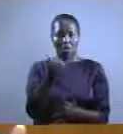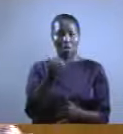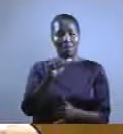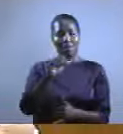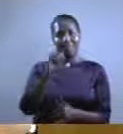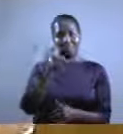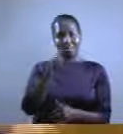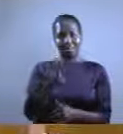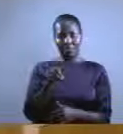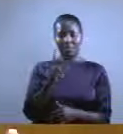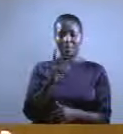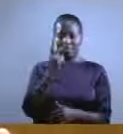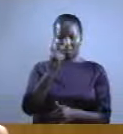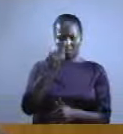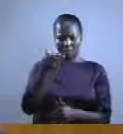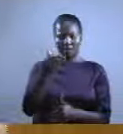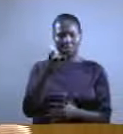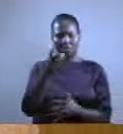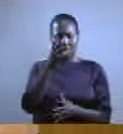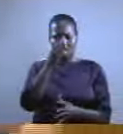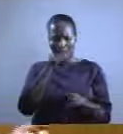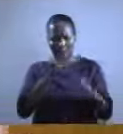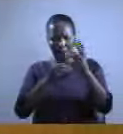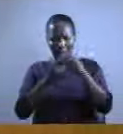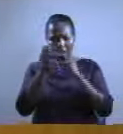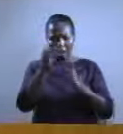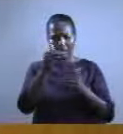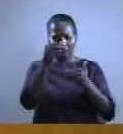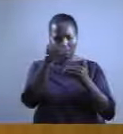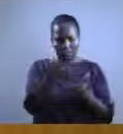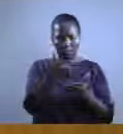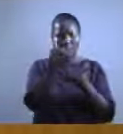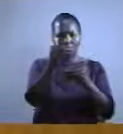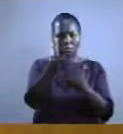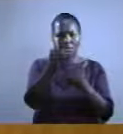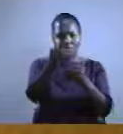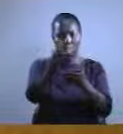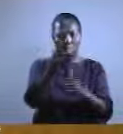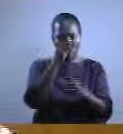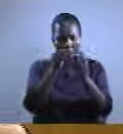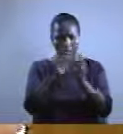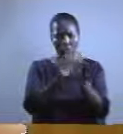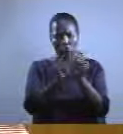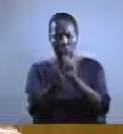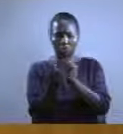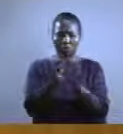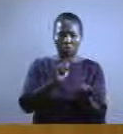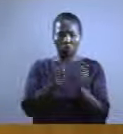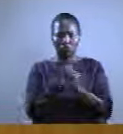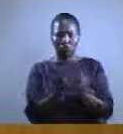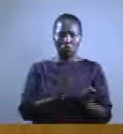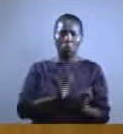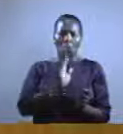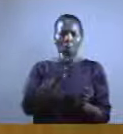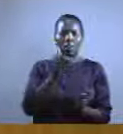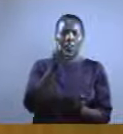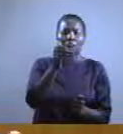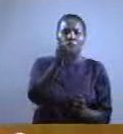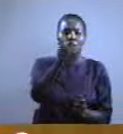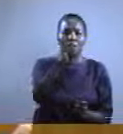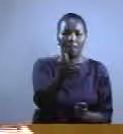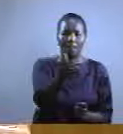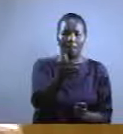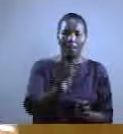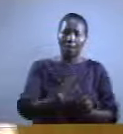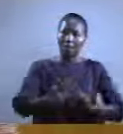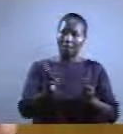is an experimental bill, it's phased one of a phased approach, and that one will be reviewing it in the future.